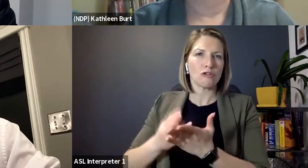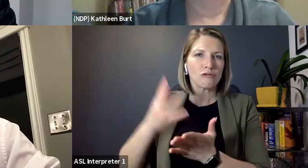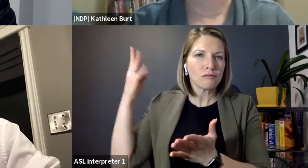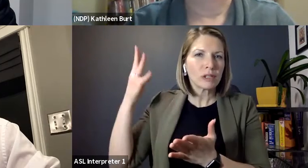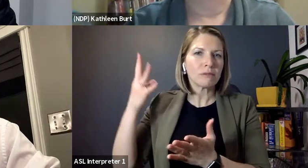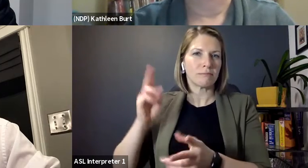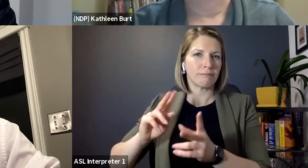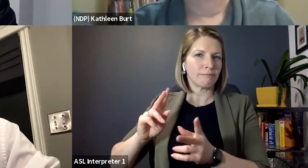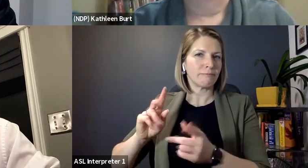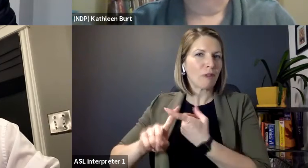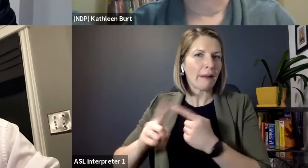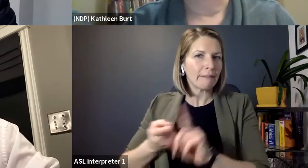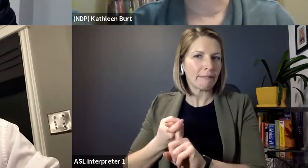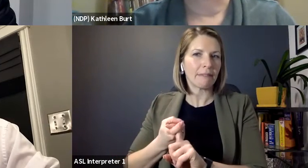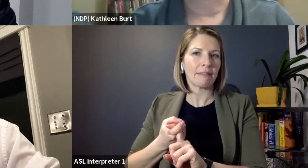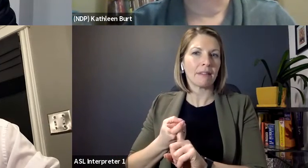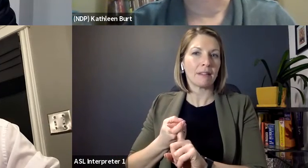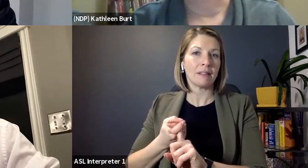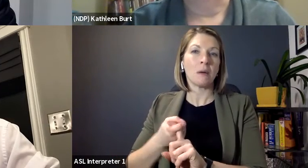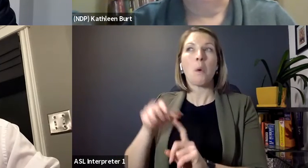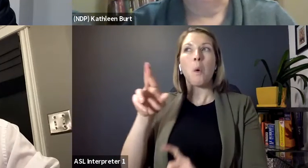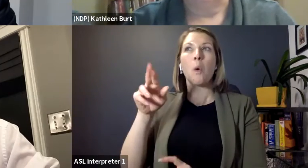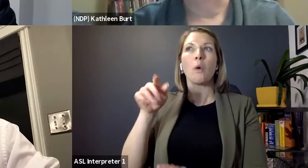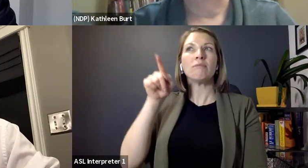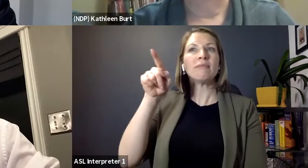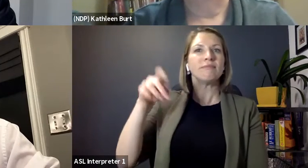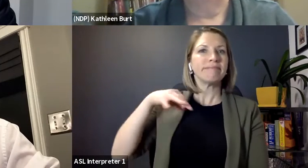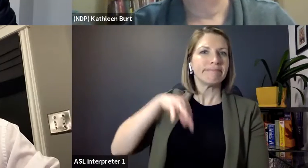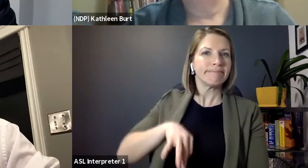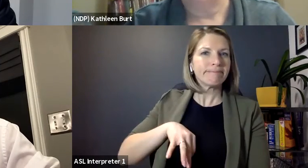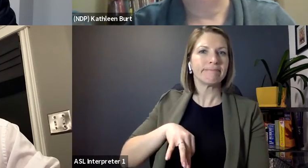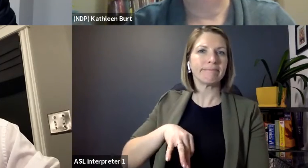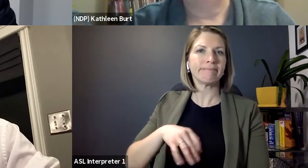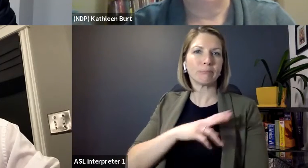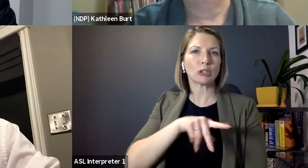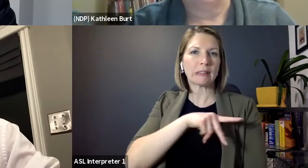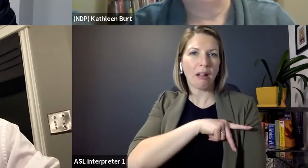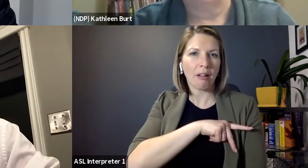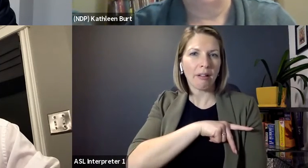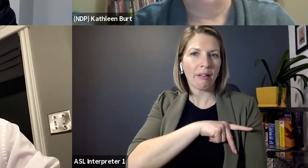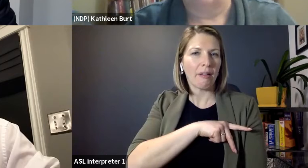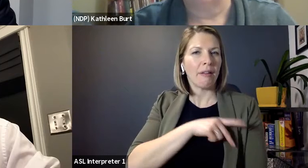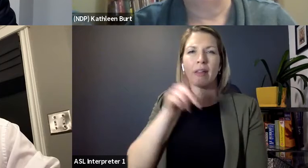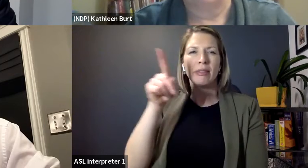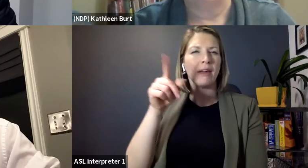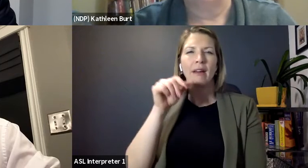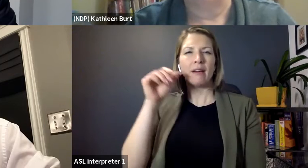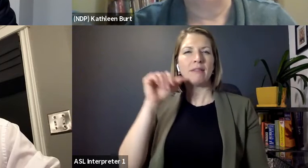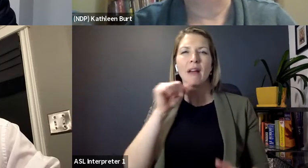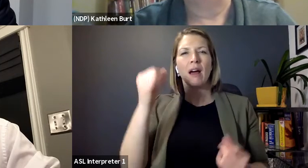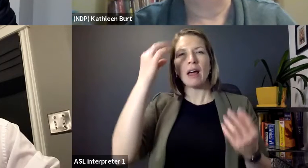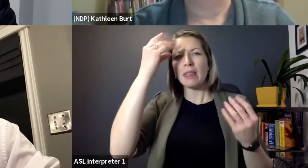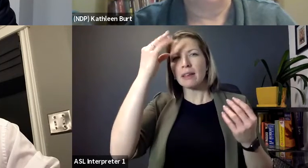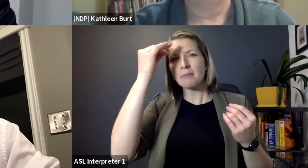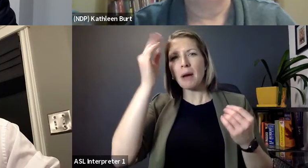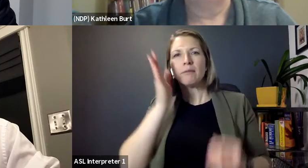and very often for the purposes of winning another election. They weren't making decisions based on the long-term benefits of the